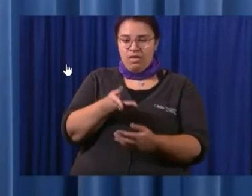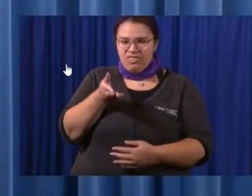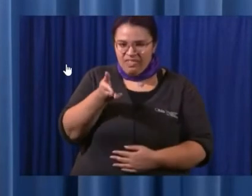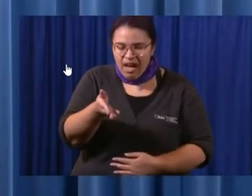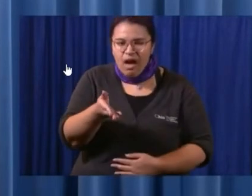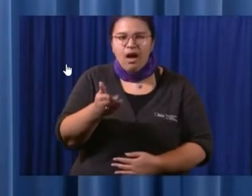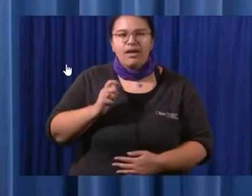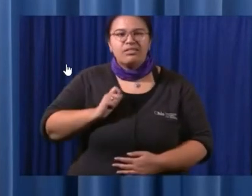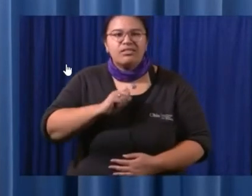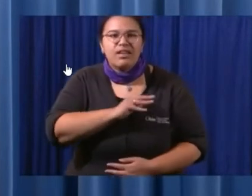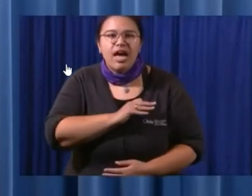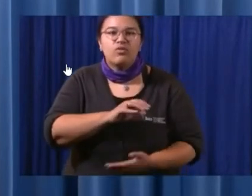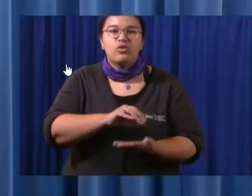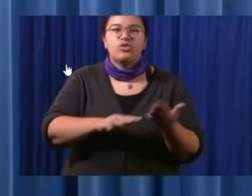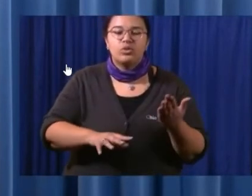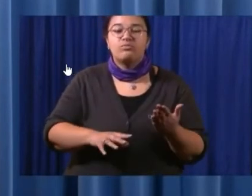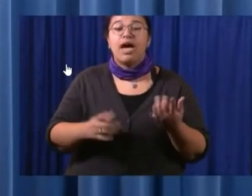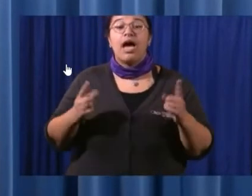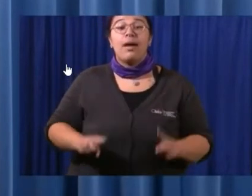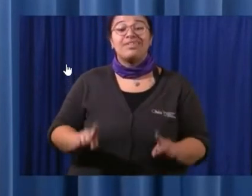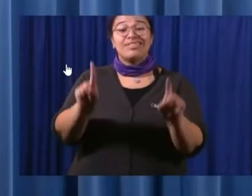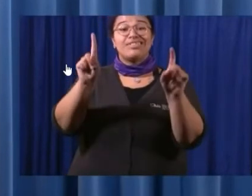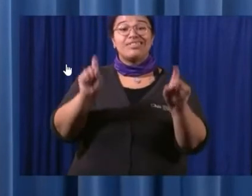guidance included in your plan?